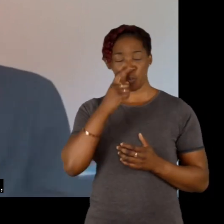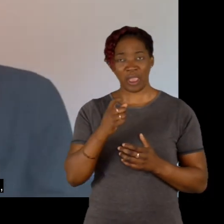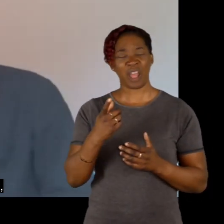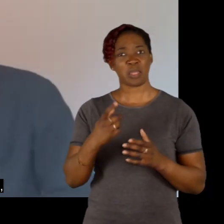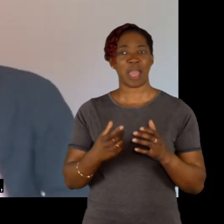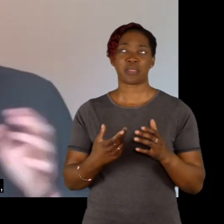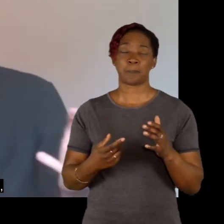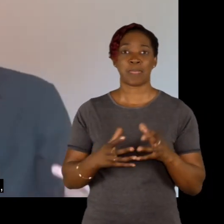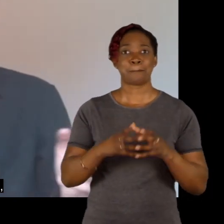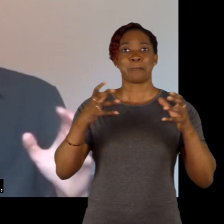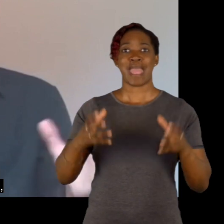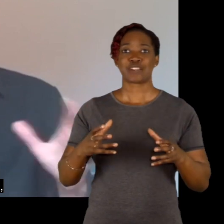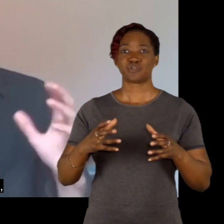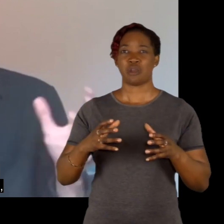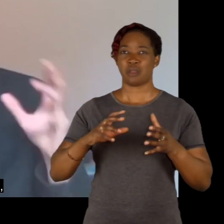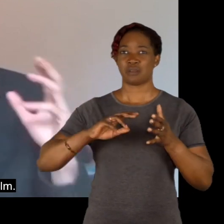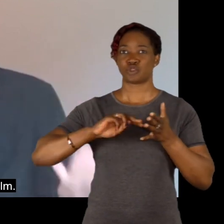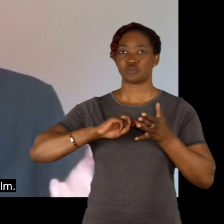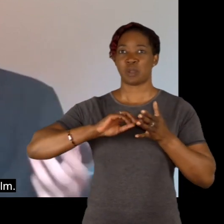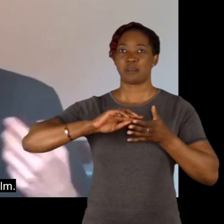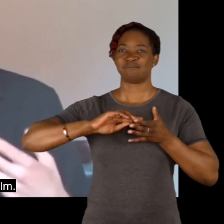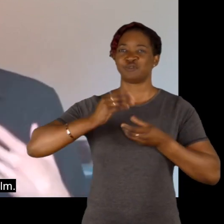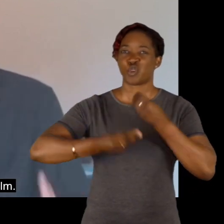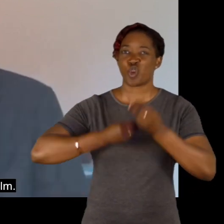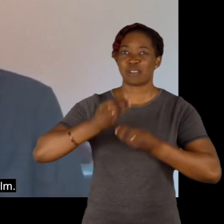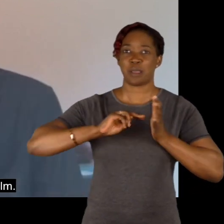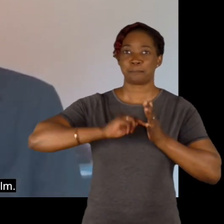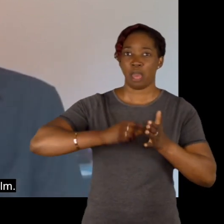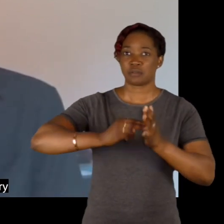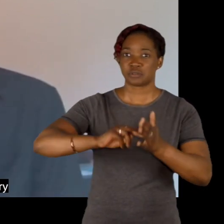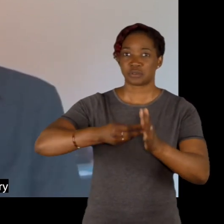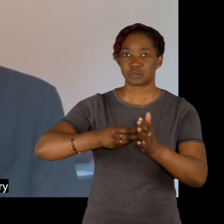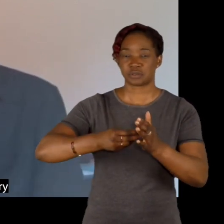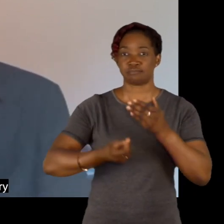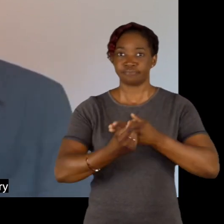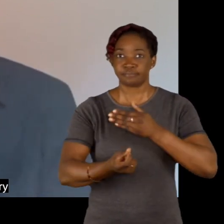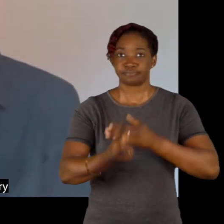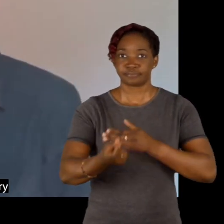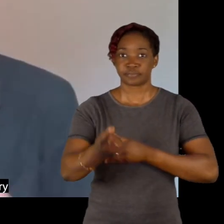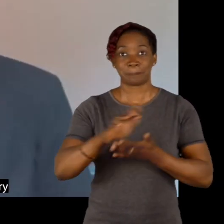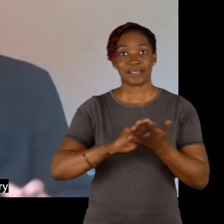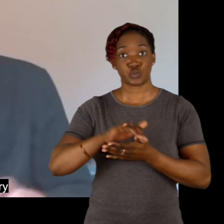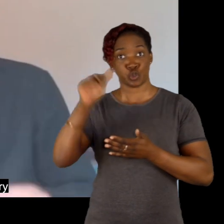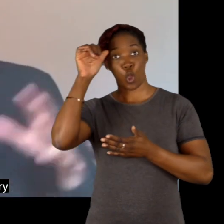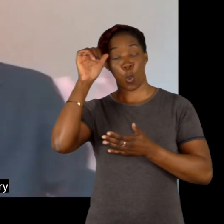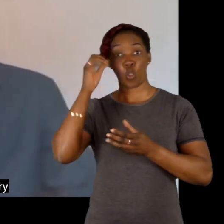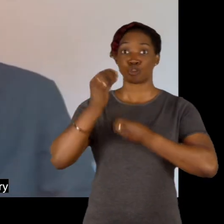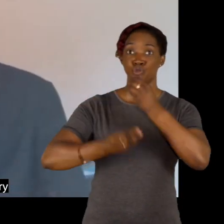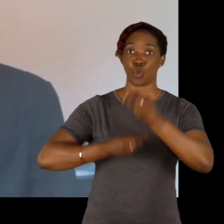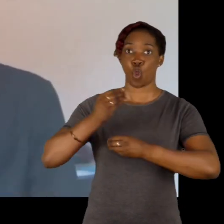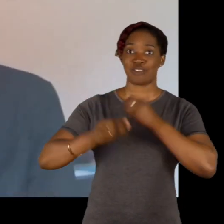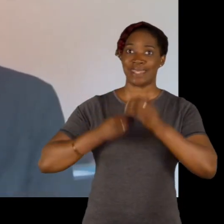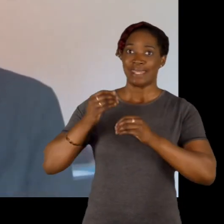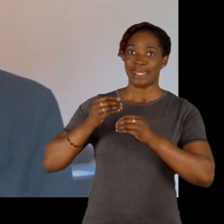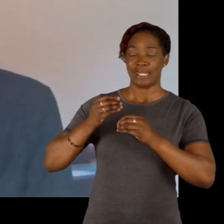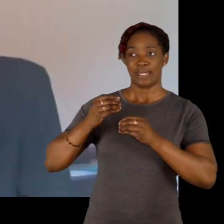doing that is to set out the major plot points, themes, and moments in the film. The composer is here to accentuate the arc of the story for